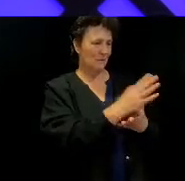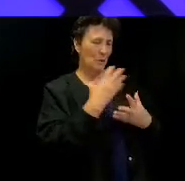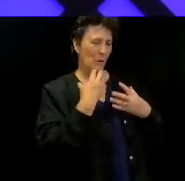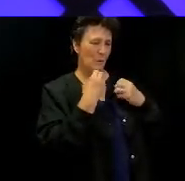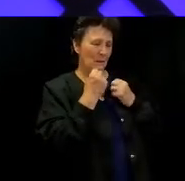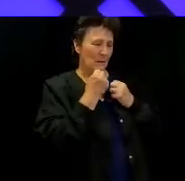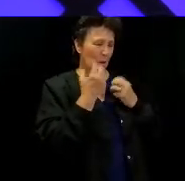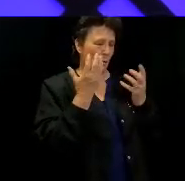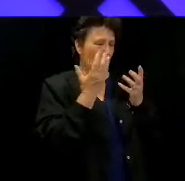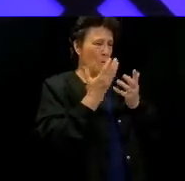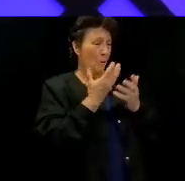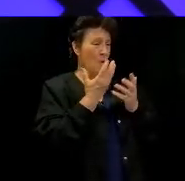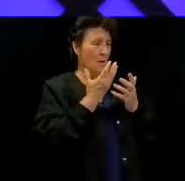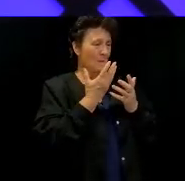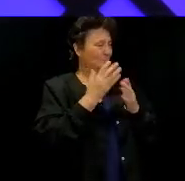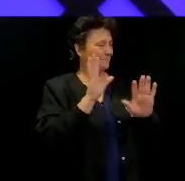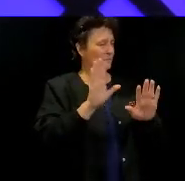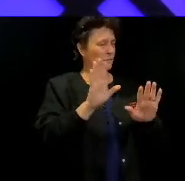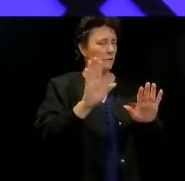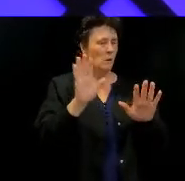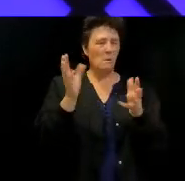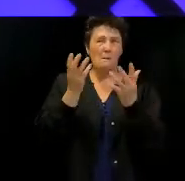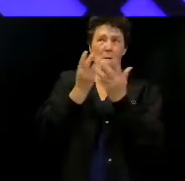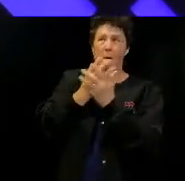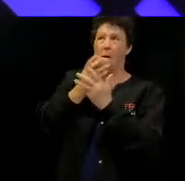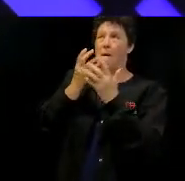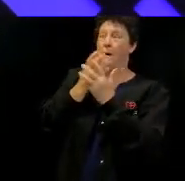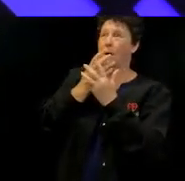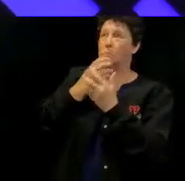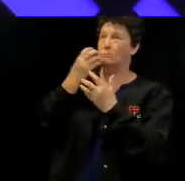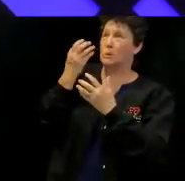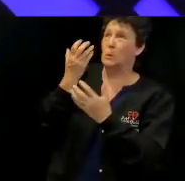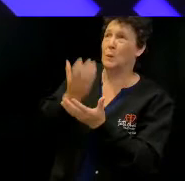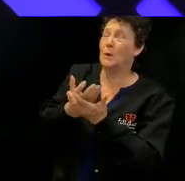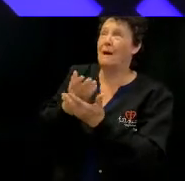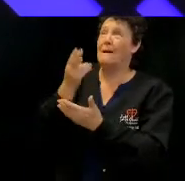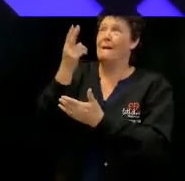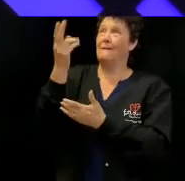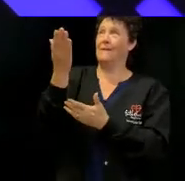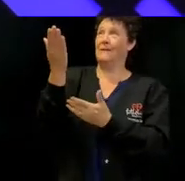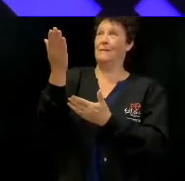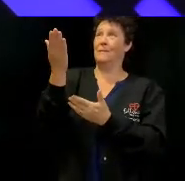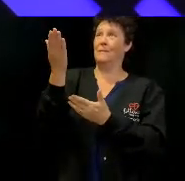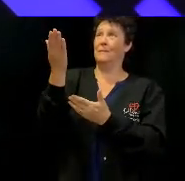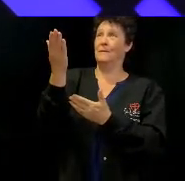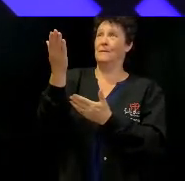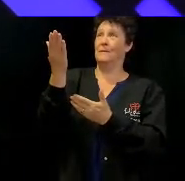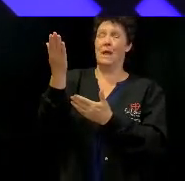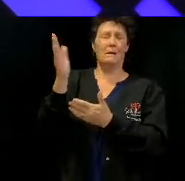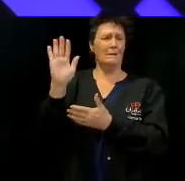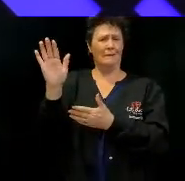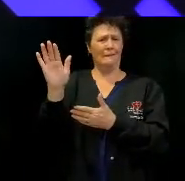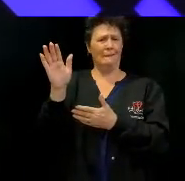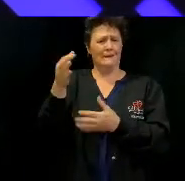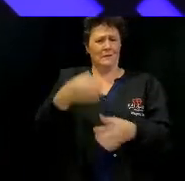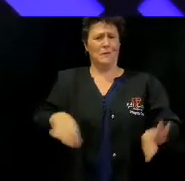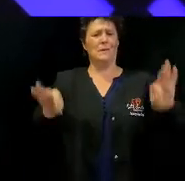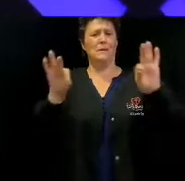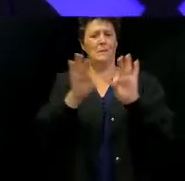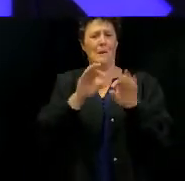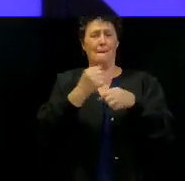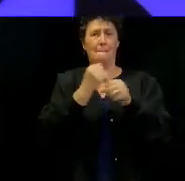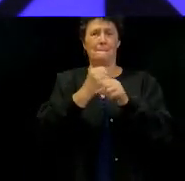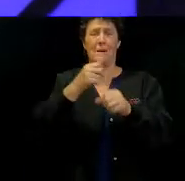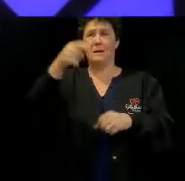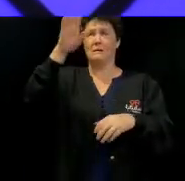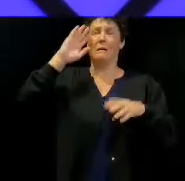that. Be in all of me and who I am. We got to make a big deal about God in our lives. We got to make God big in